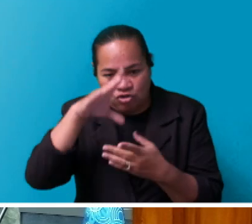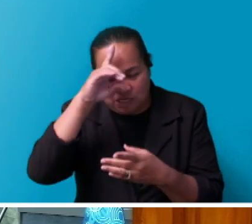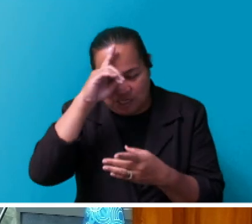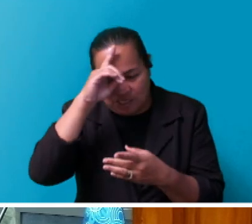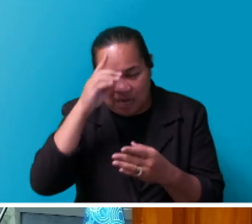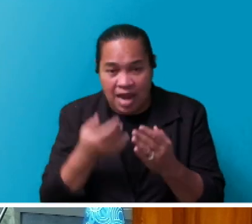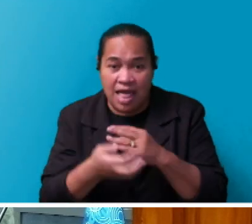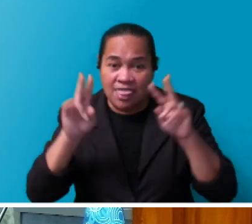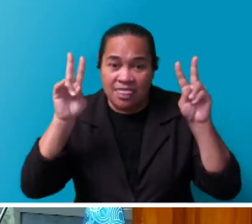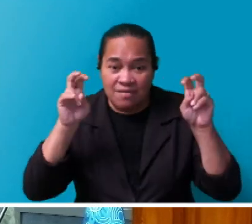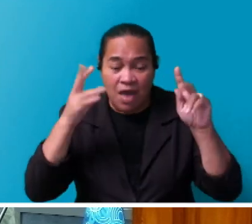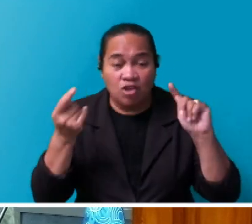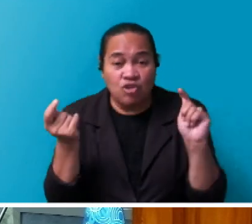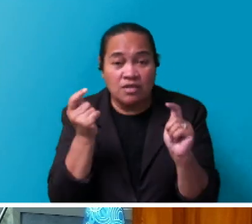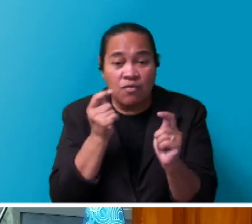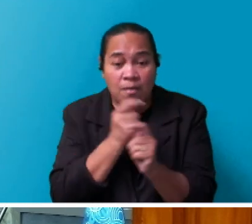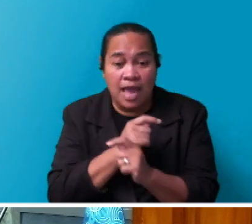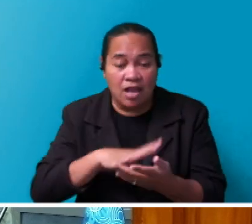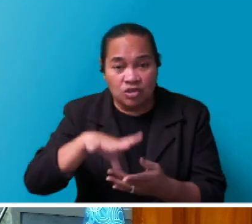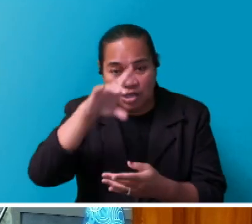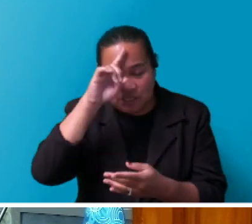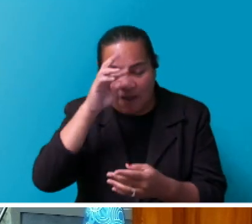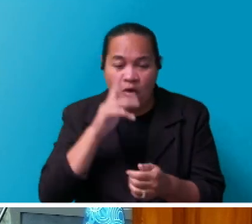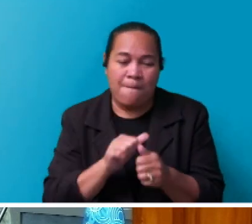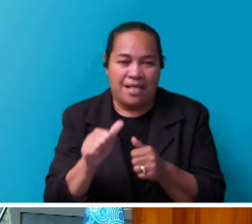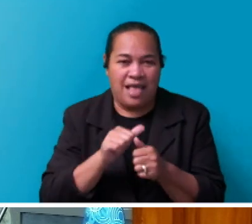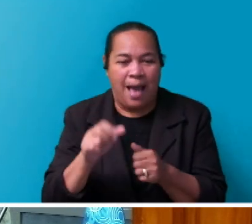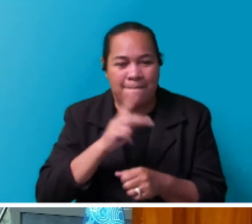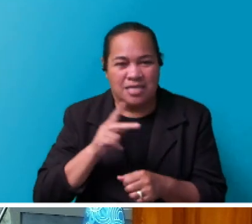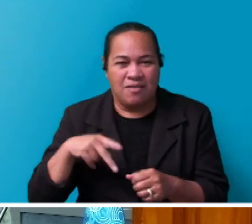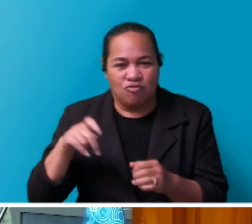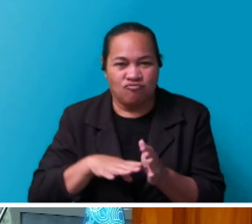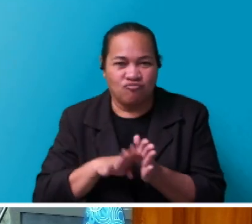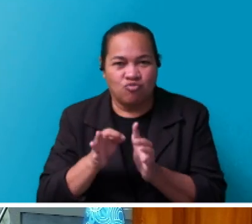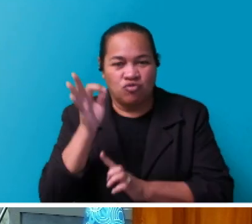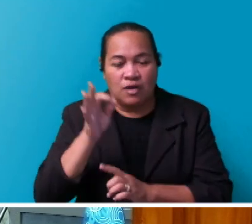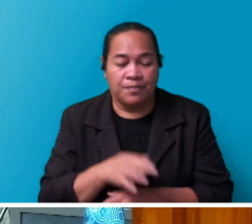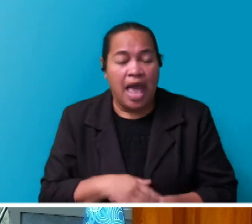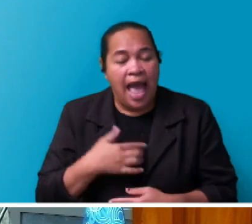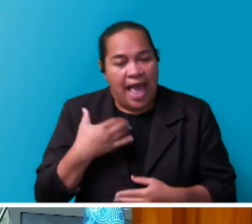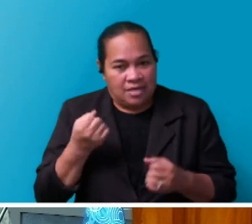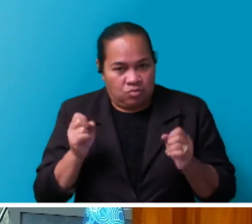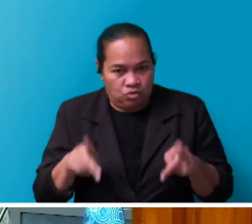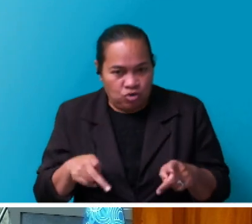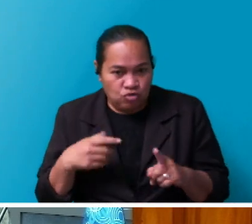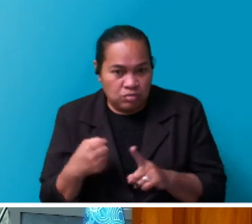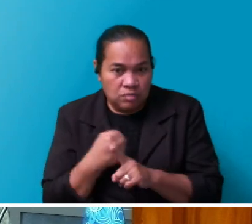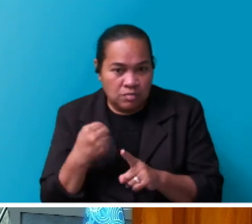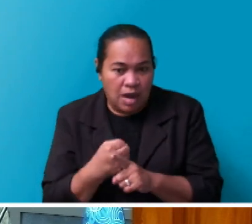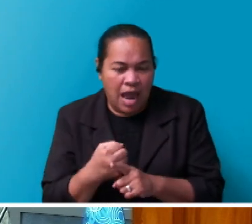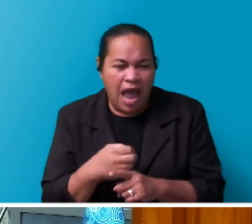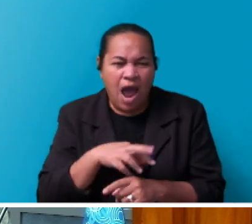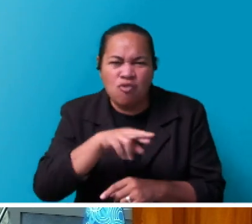theme, Transforming Education for a Better Pacific. I also had the opportunity to champion the roundtable discussion